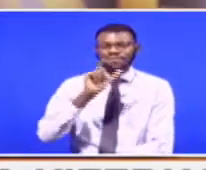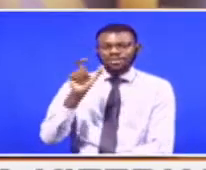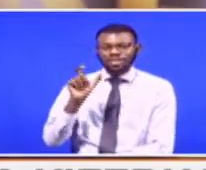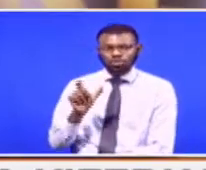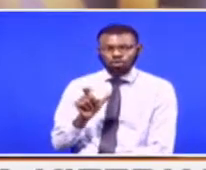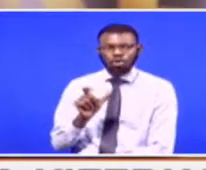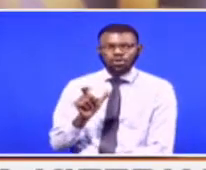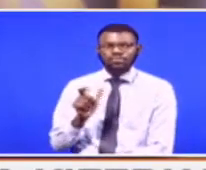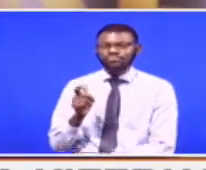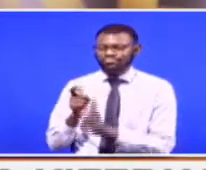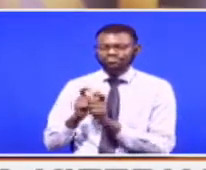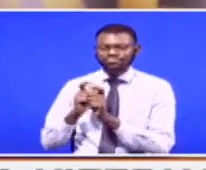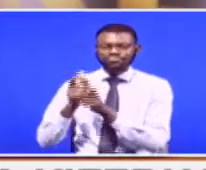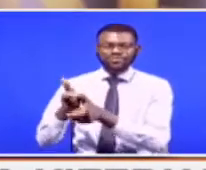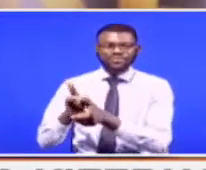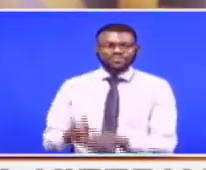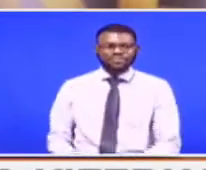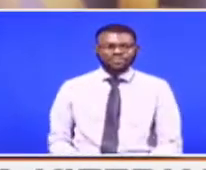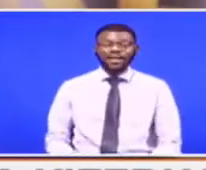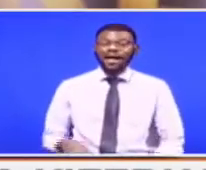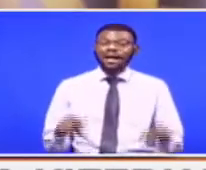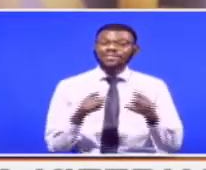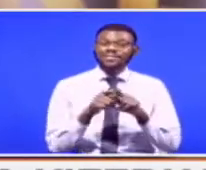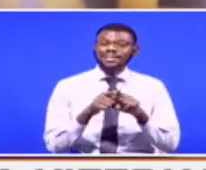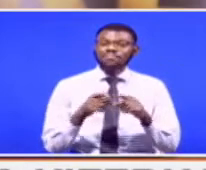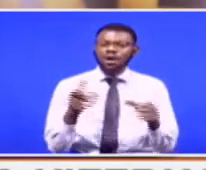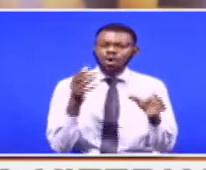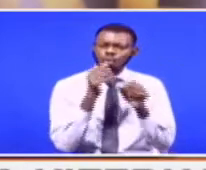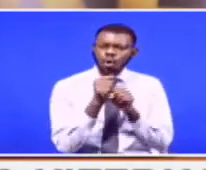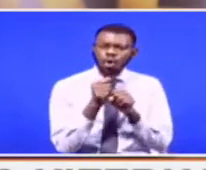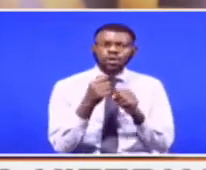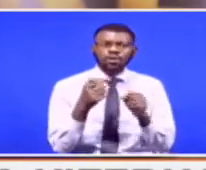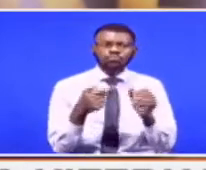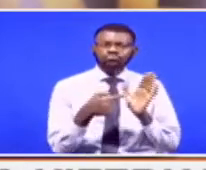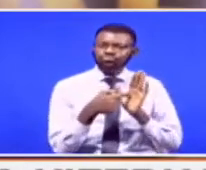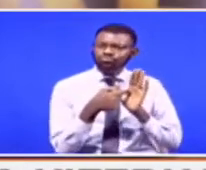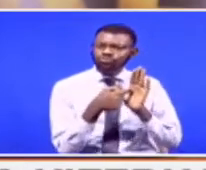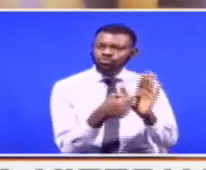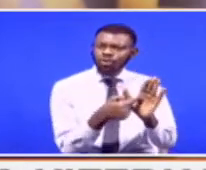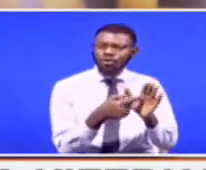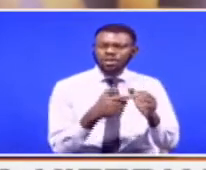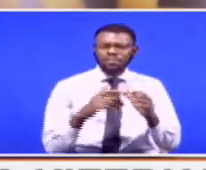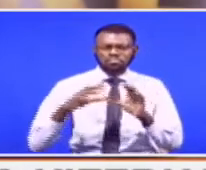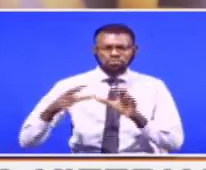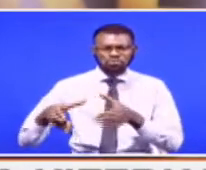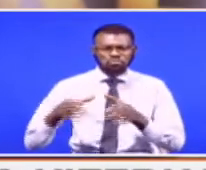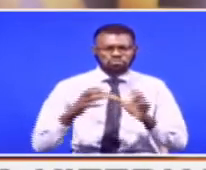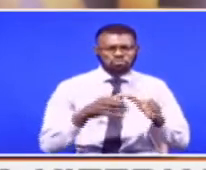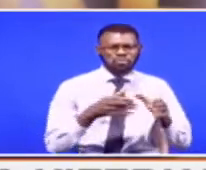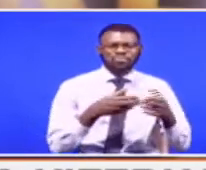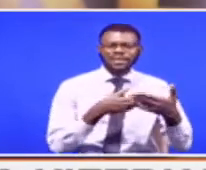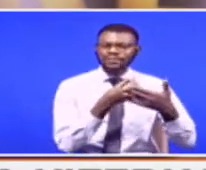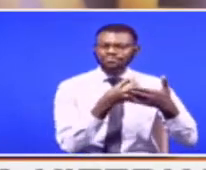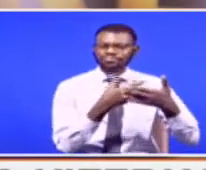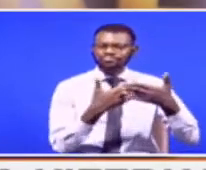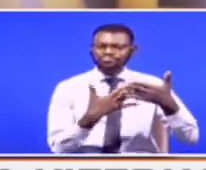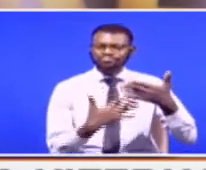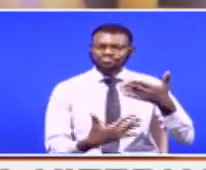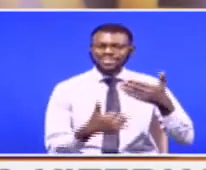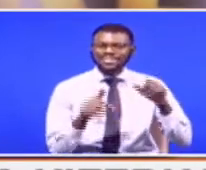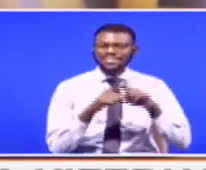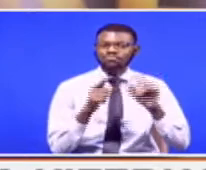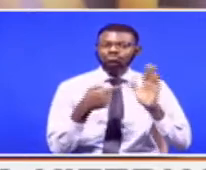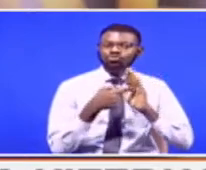award. The FIRE Award accolades the organizations in a wide range of categories to highlight the very